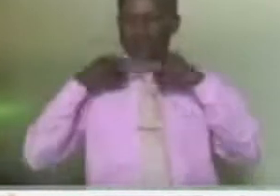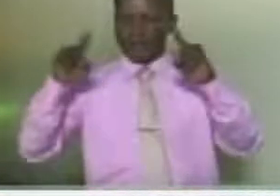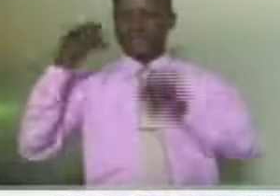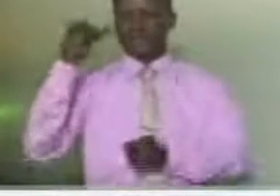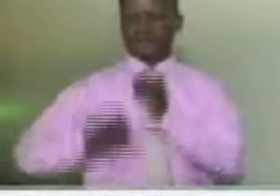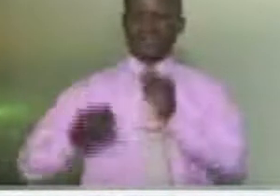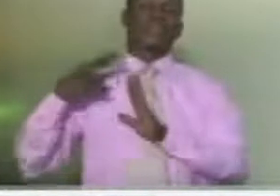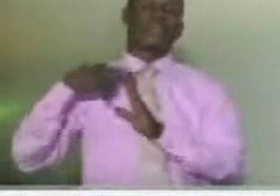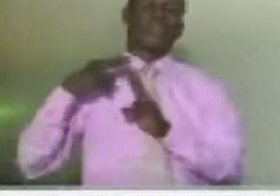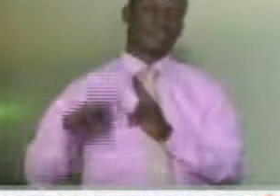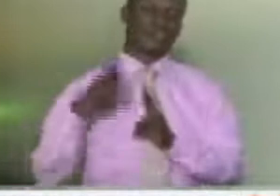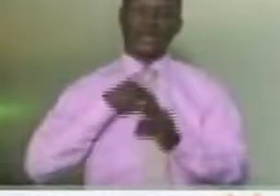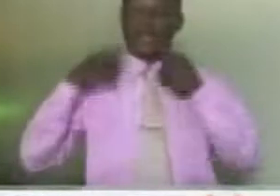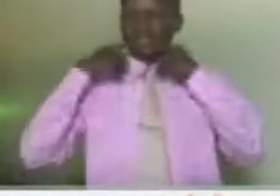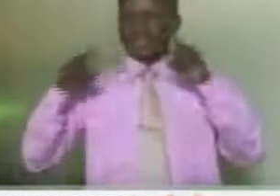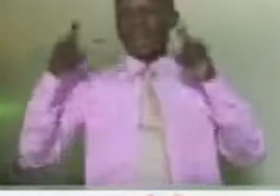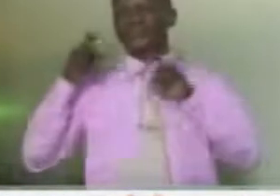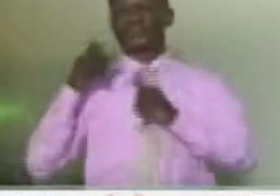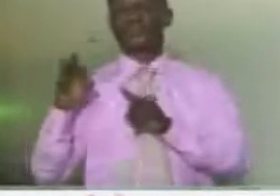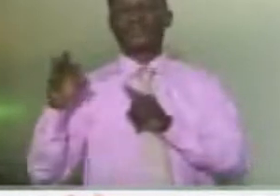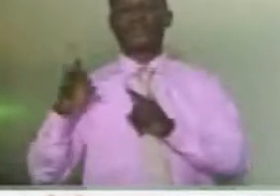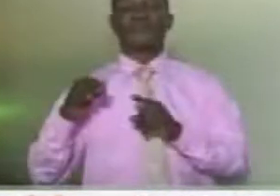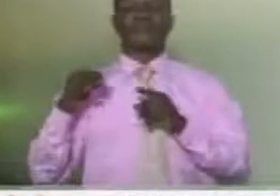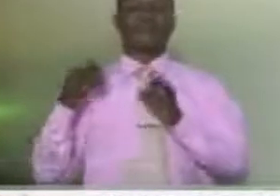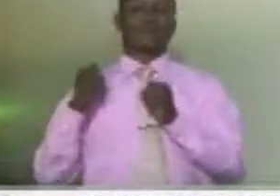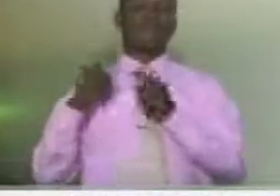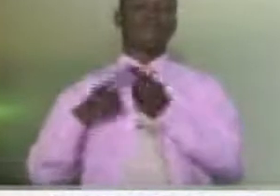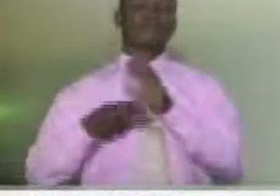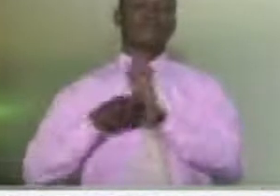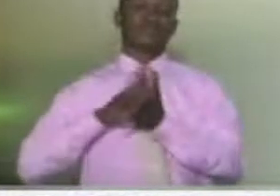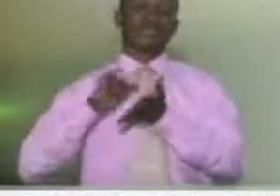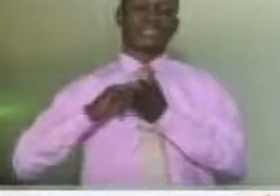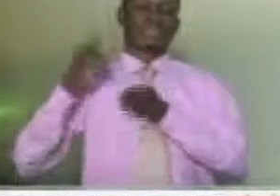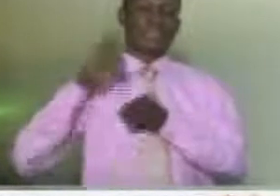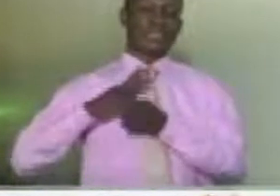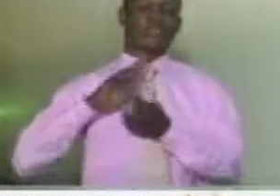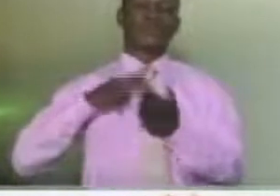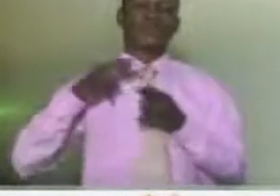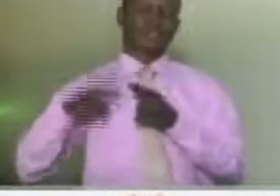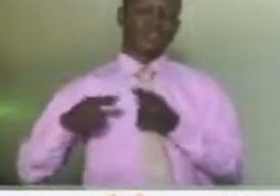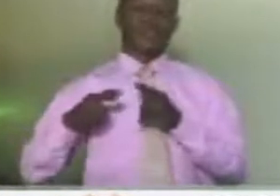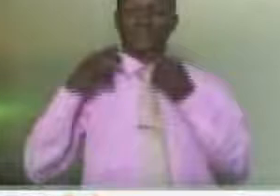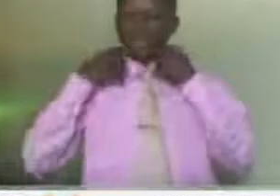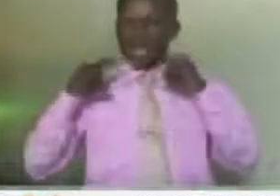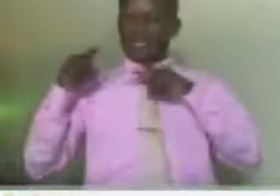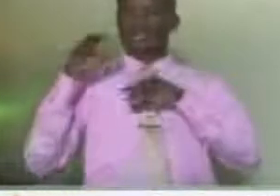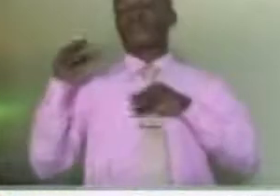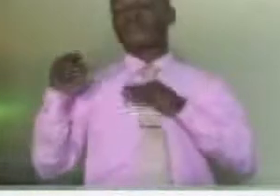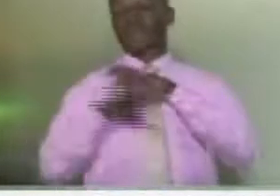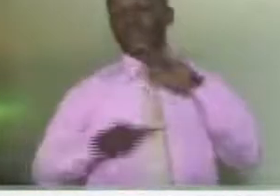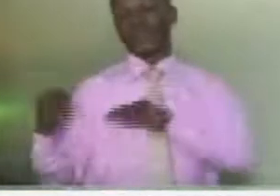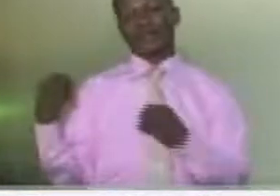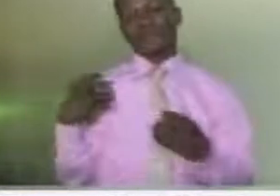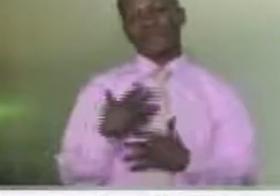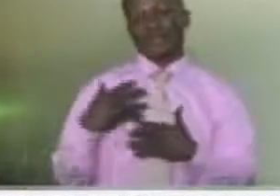results and declaration of a winner. Power to review election results declared under duress. The bill confers INEC